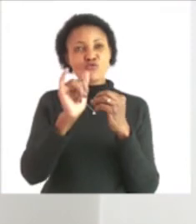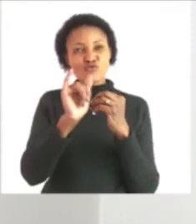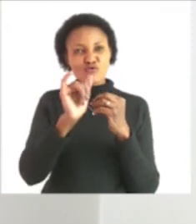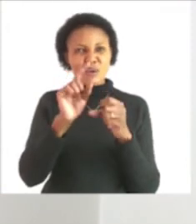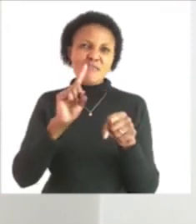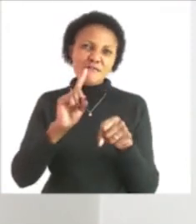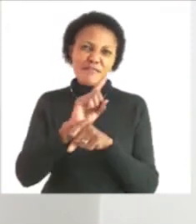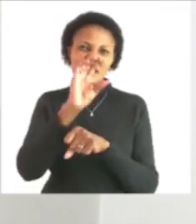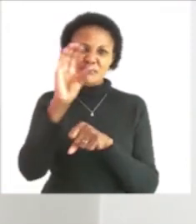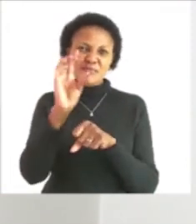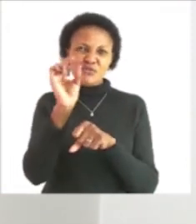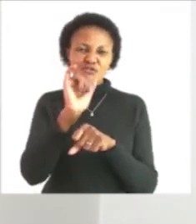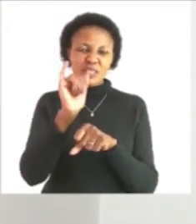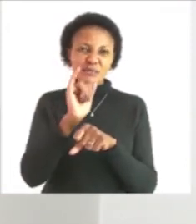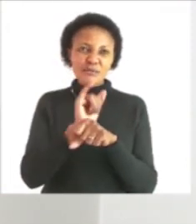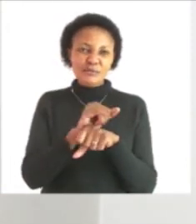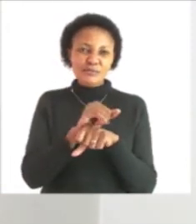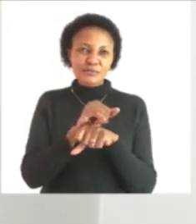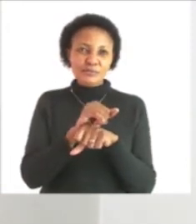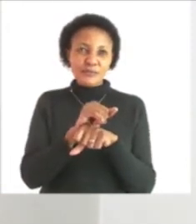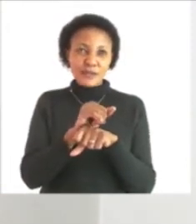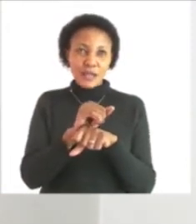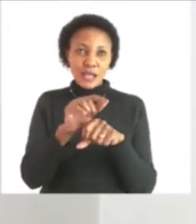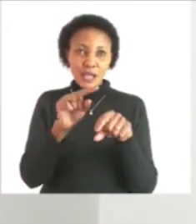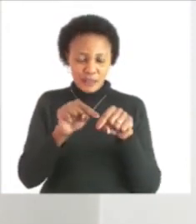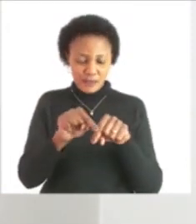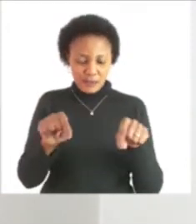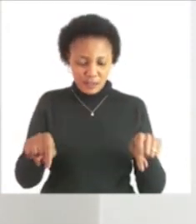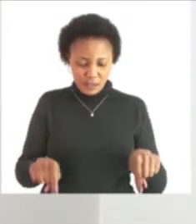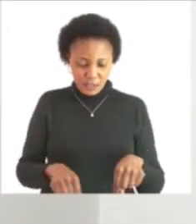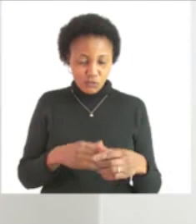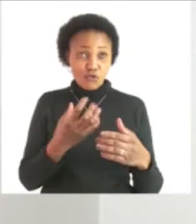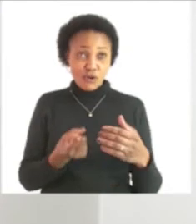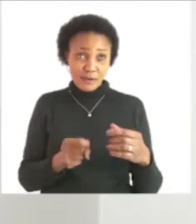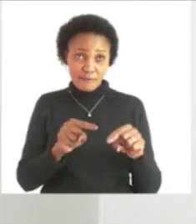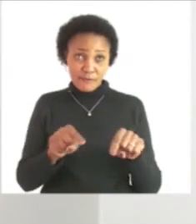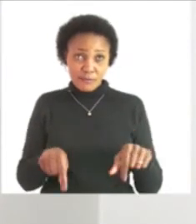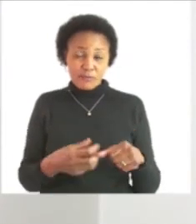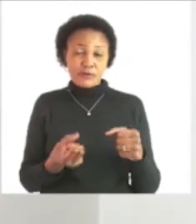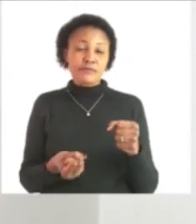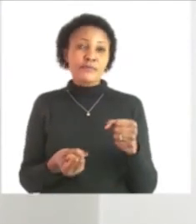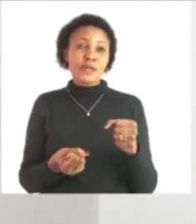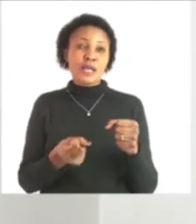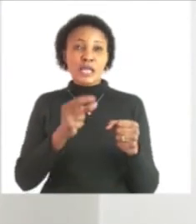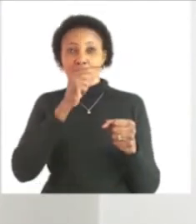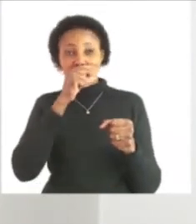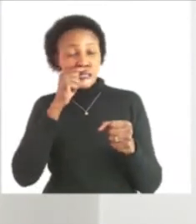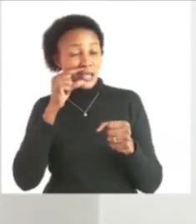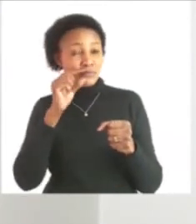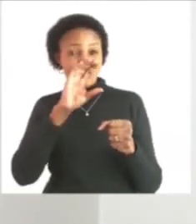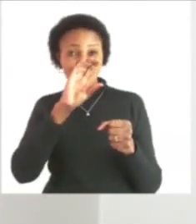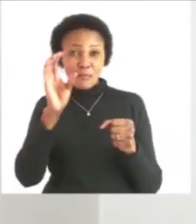first. Now there's a block at the bottom, and all the months of the year have been written in those blocks. And